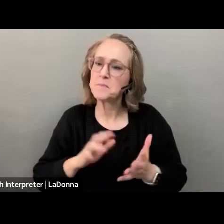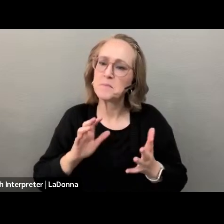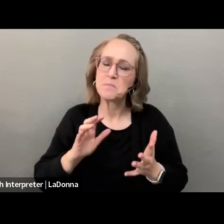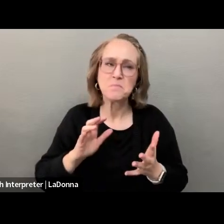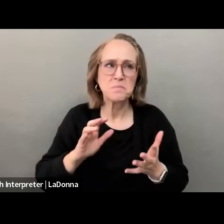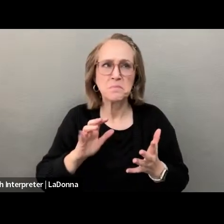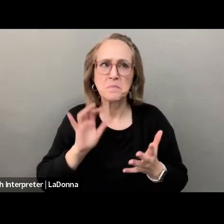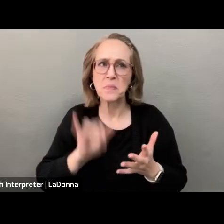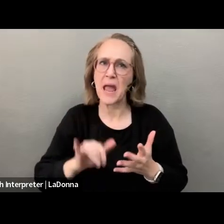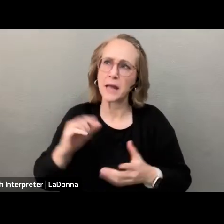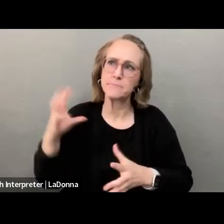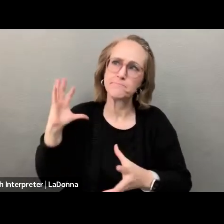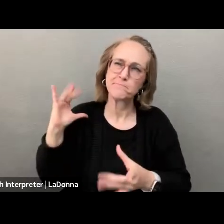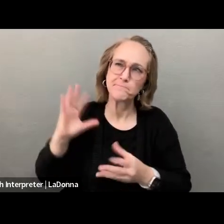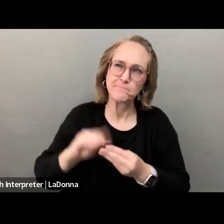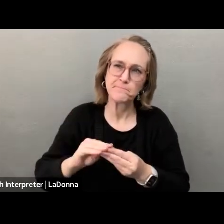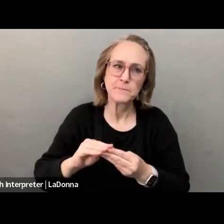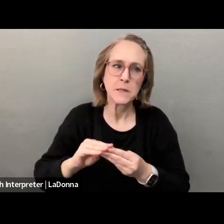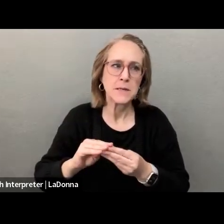now.